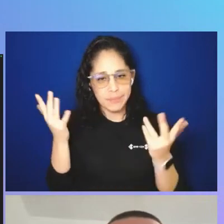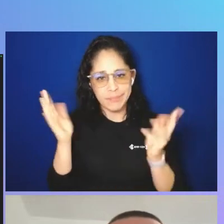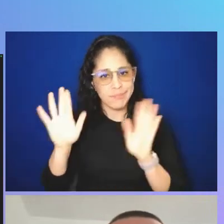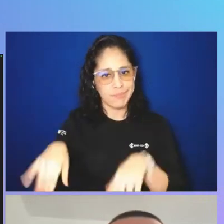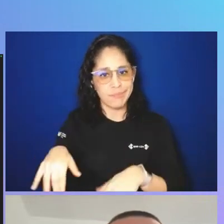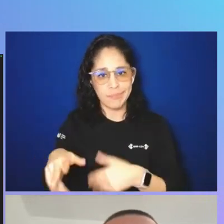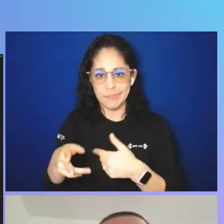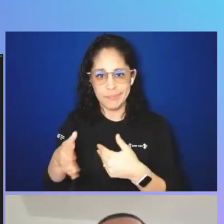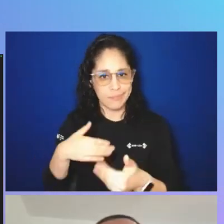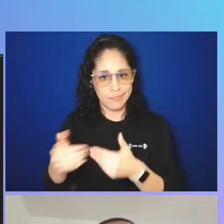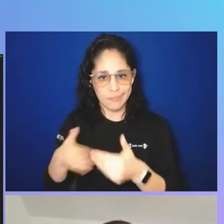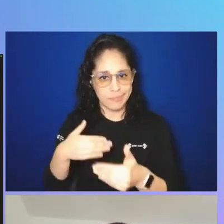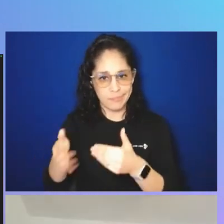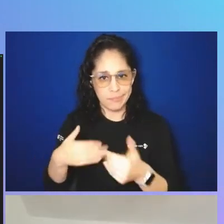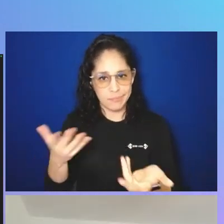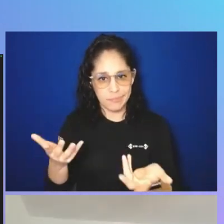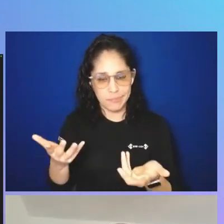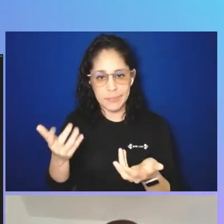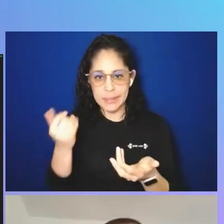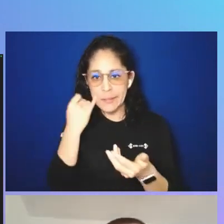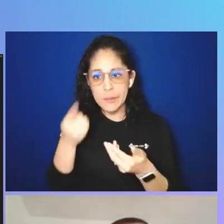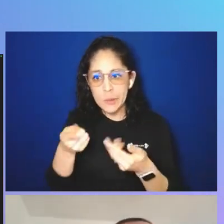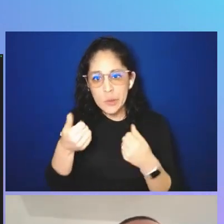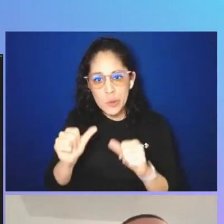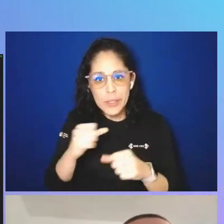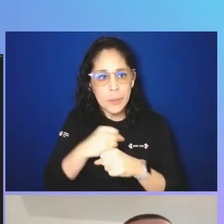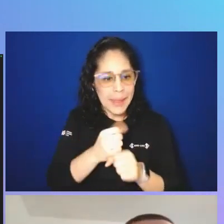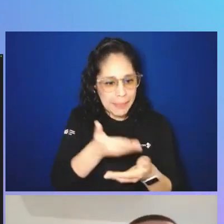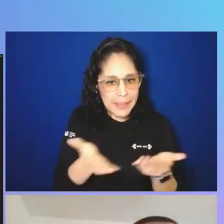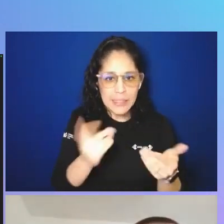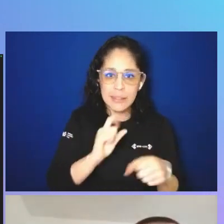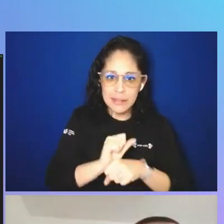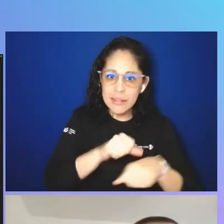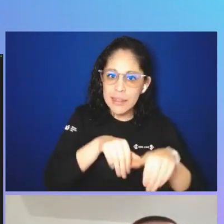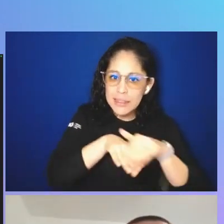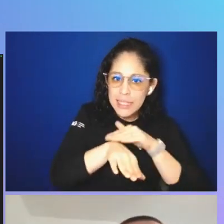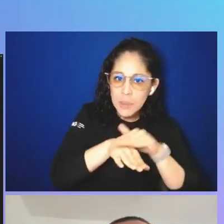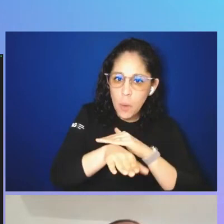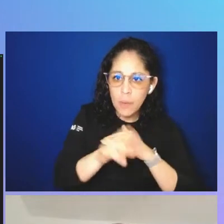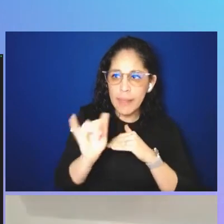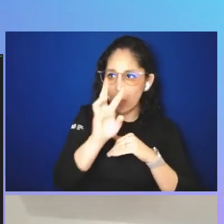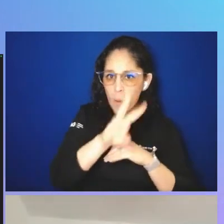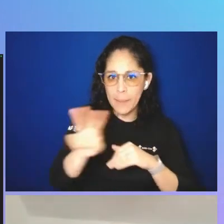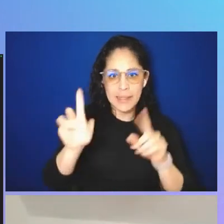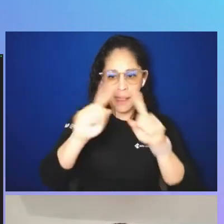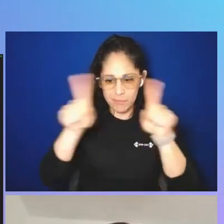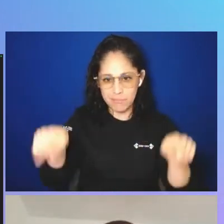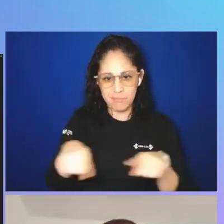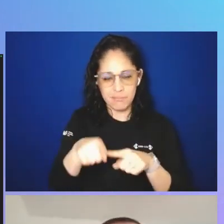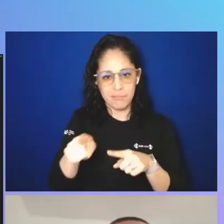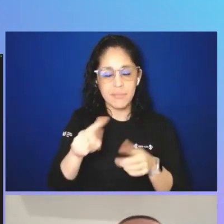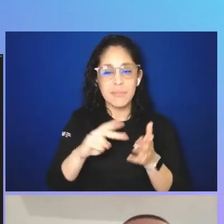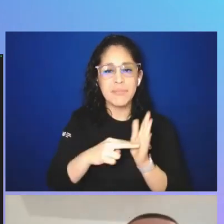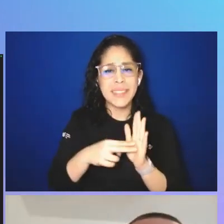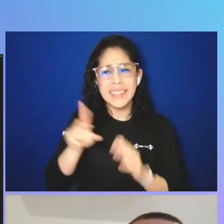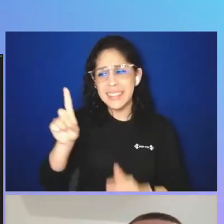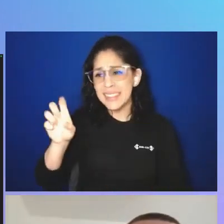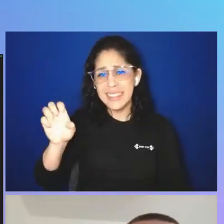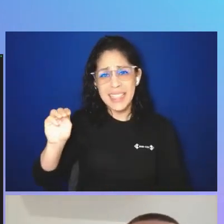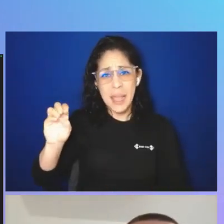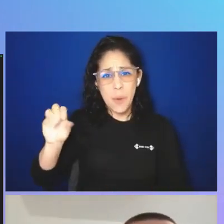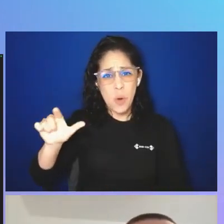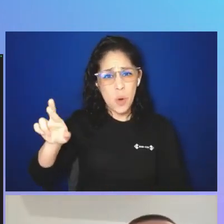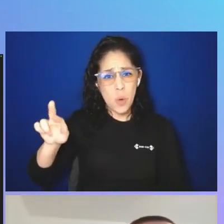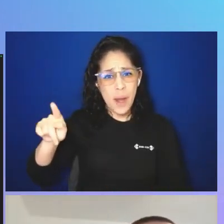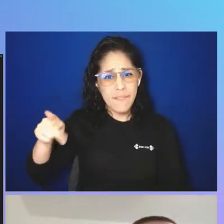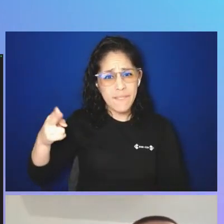it when you're trying to make accessible interfaces and experiences. That's not a demographic thing that you need